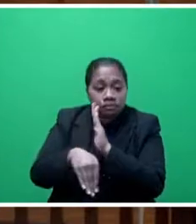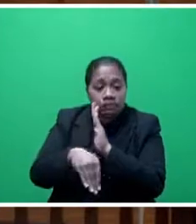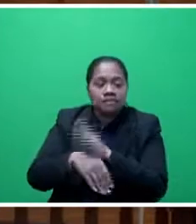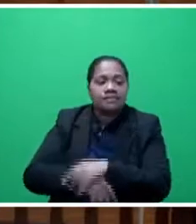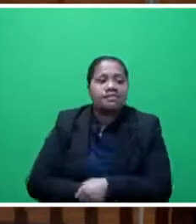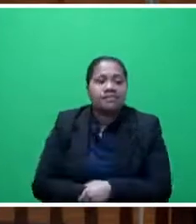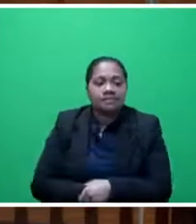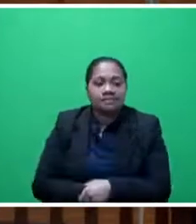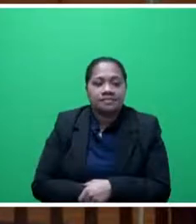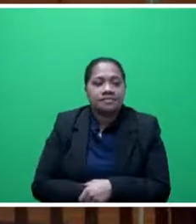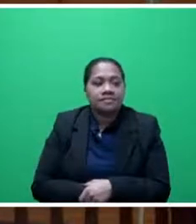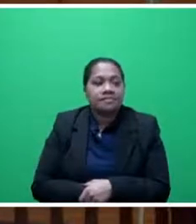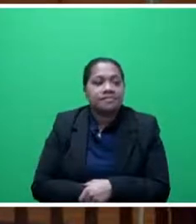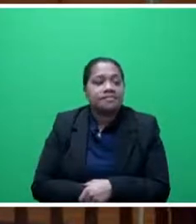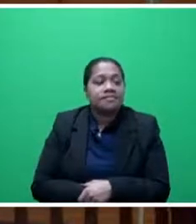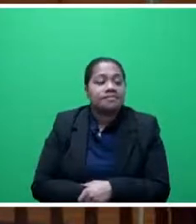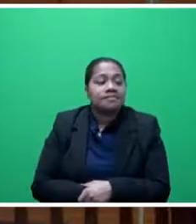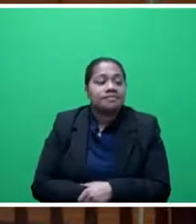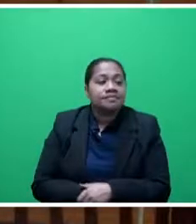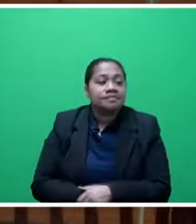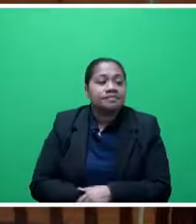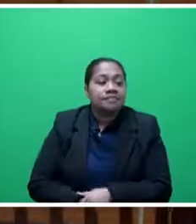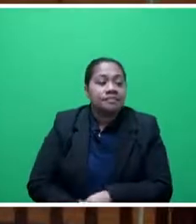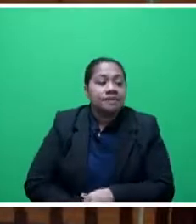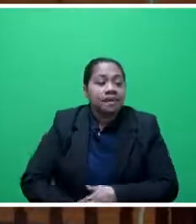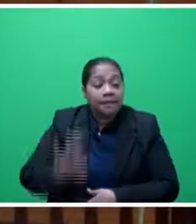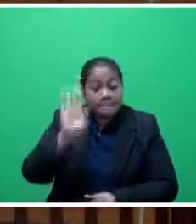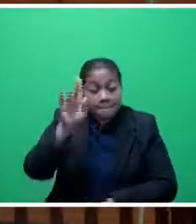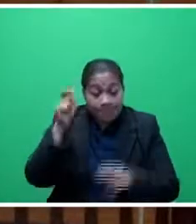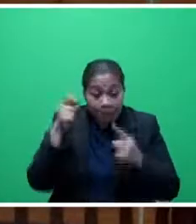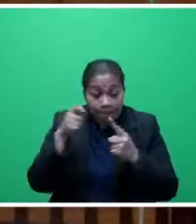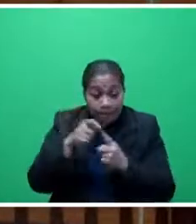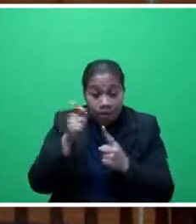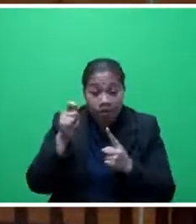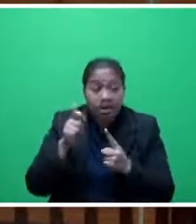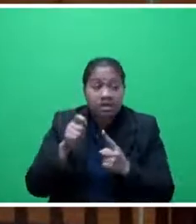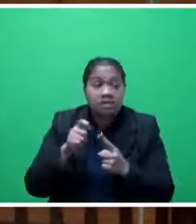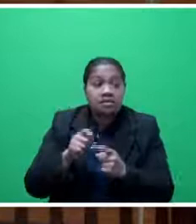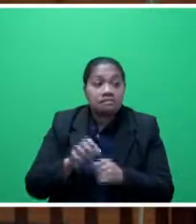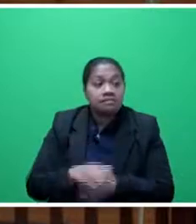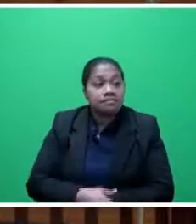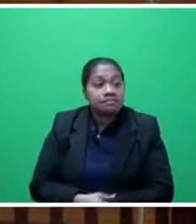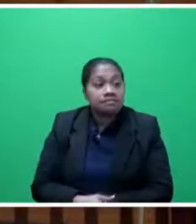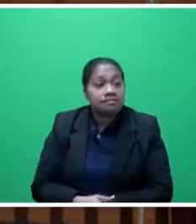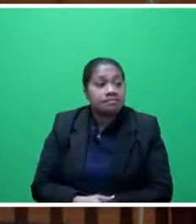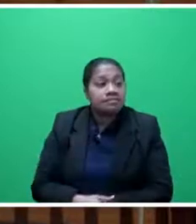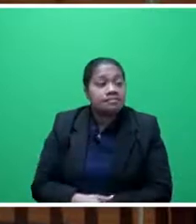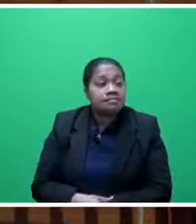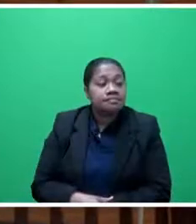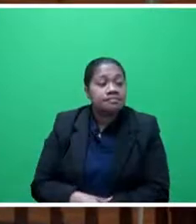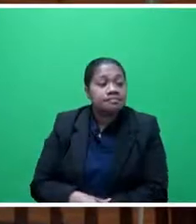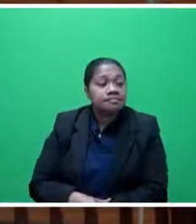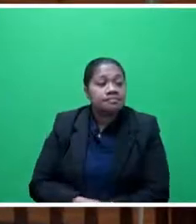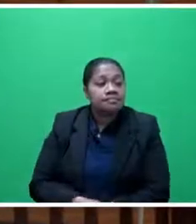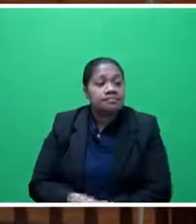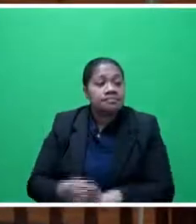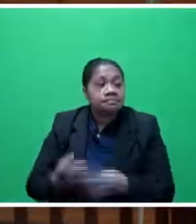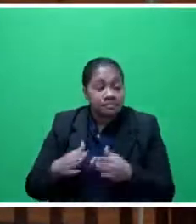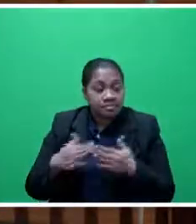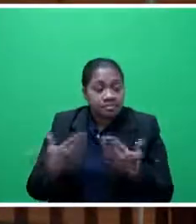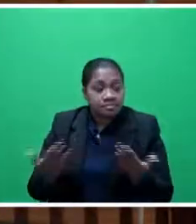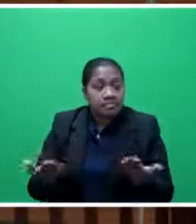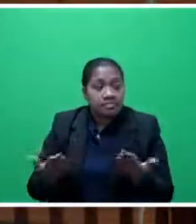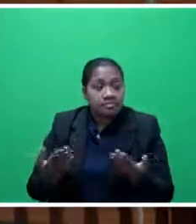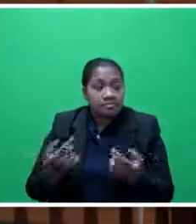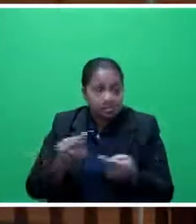Order. No, but my point, Honorable Speaker, is that now we're doing